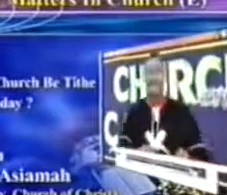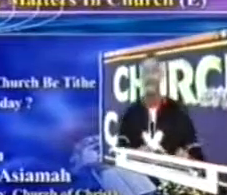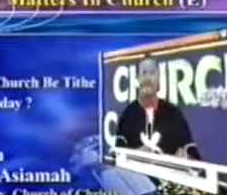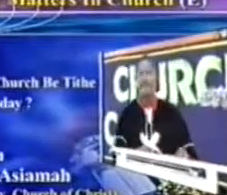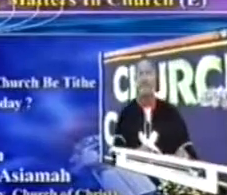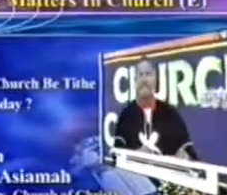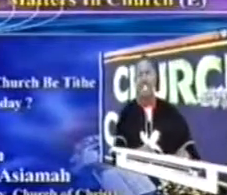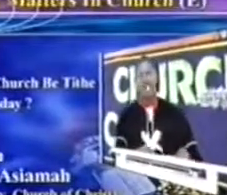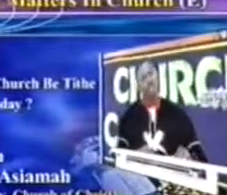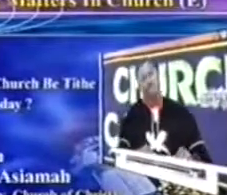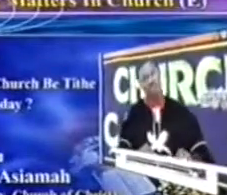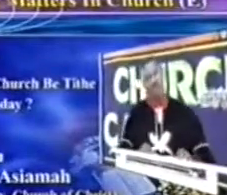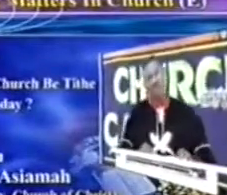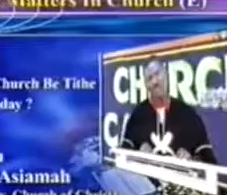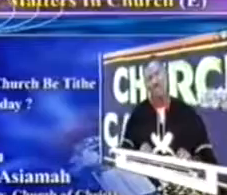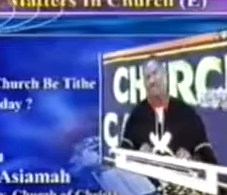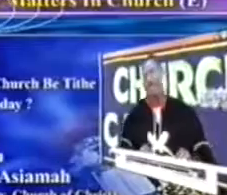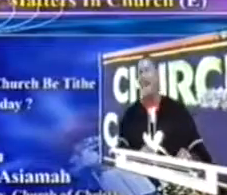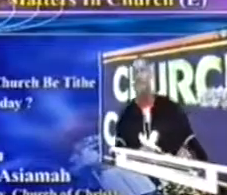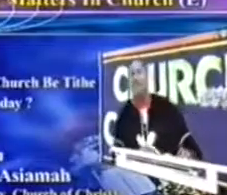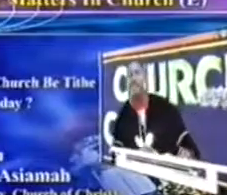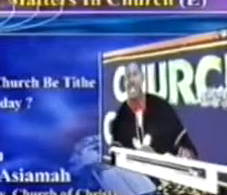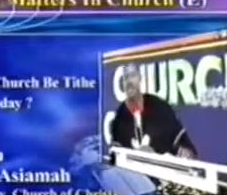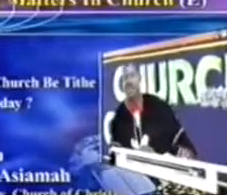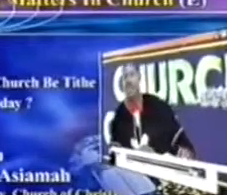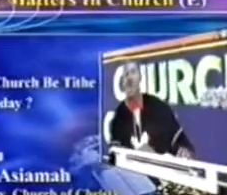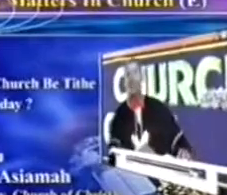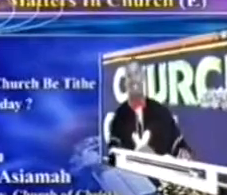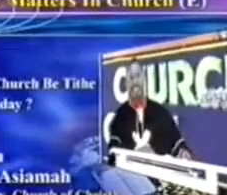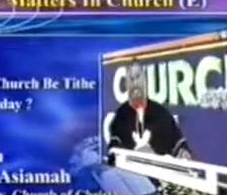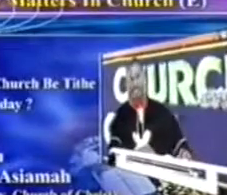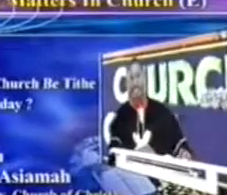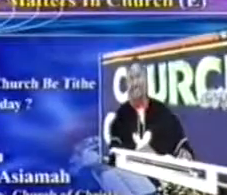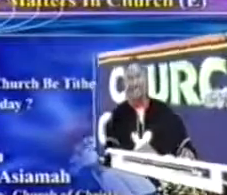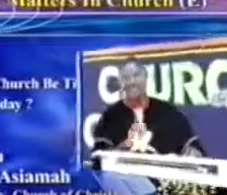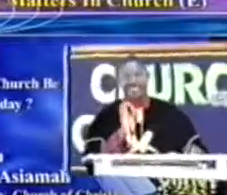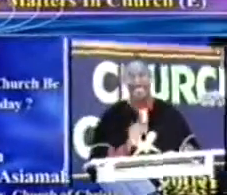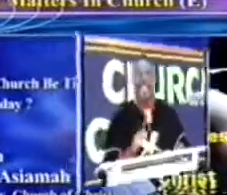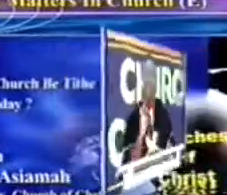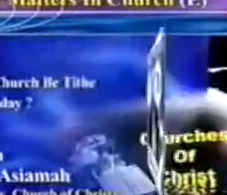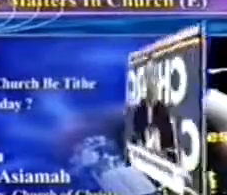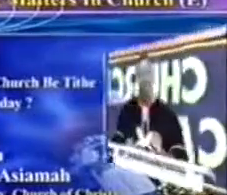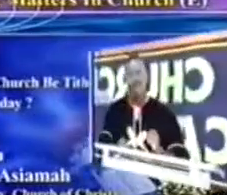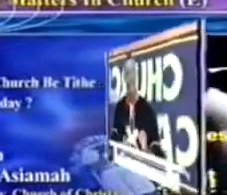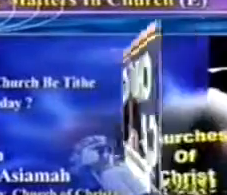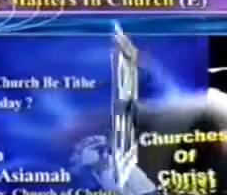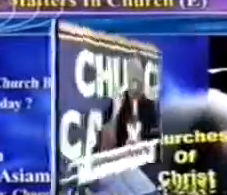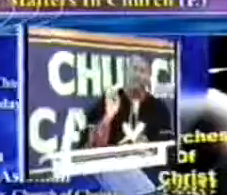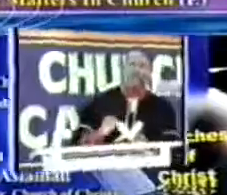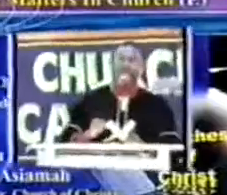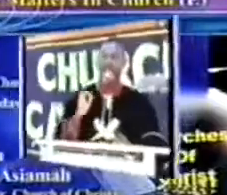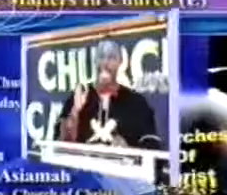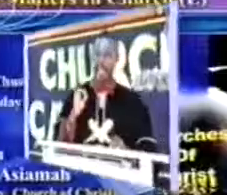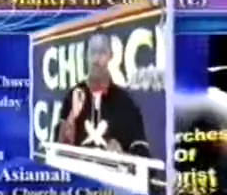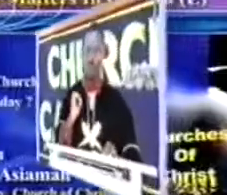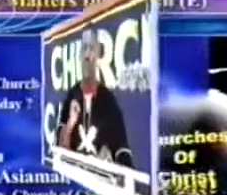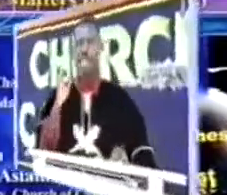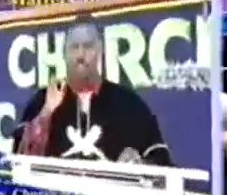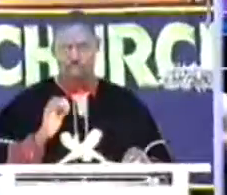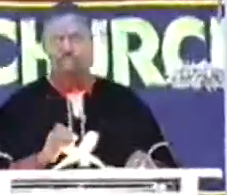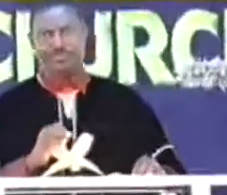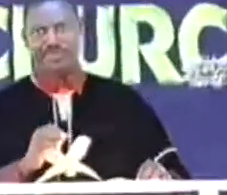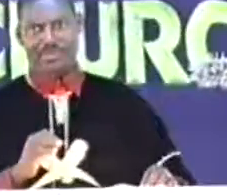say Christo sumo Bible be bi any one mo a watch na say it just say a Christo for etia and to